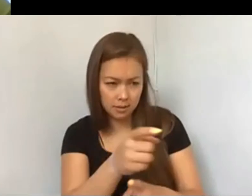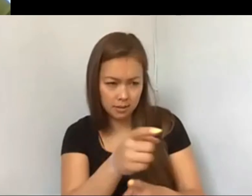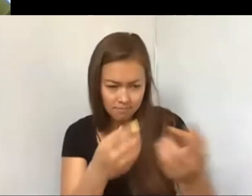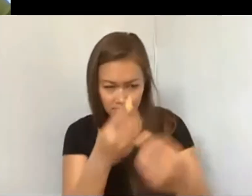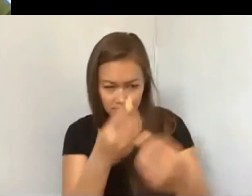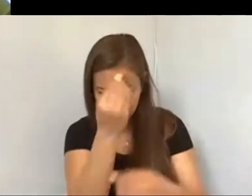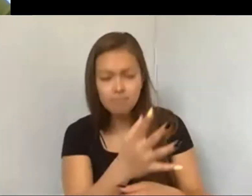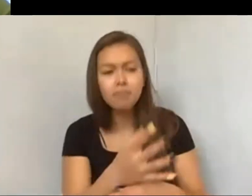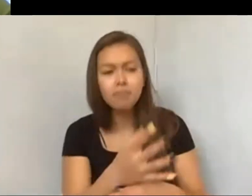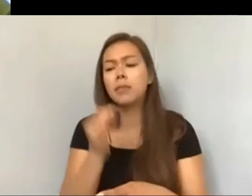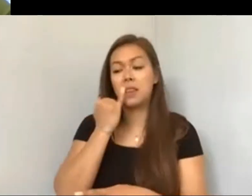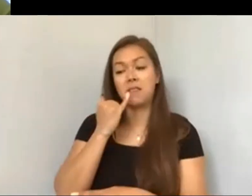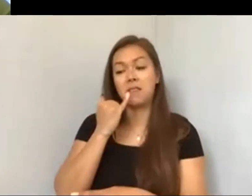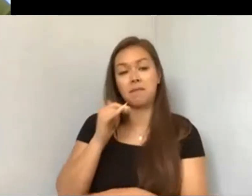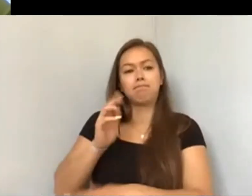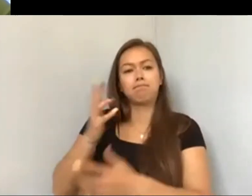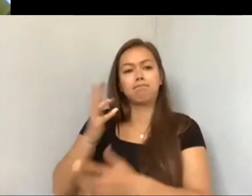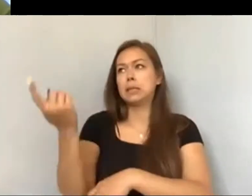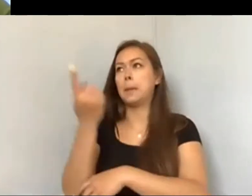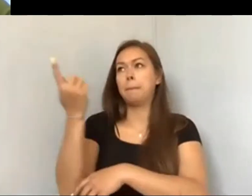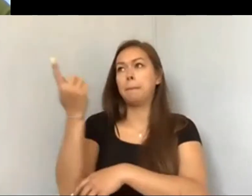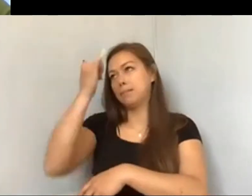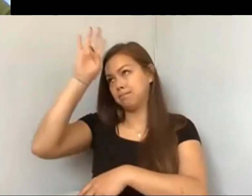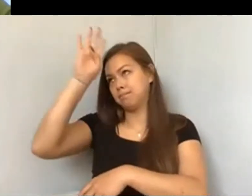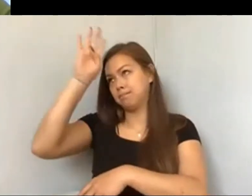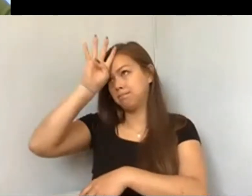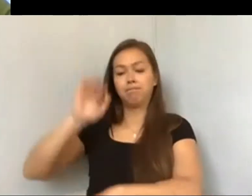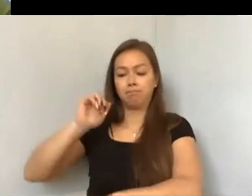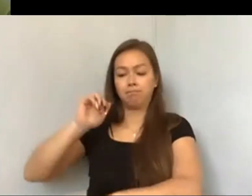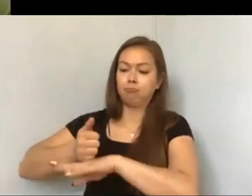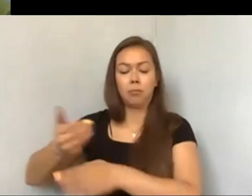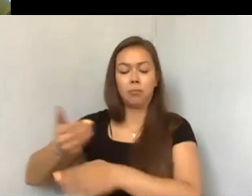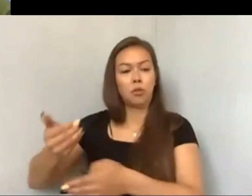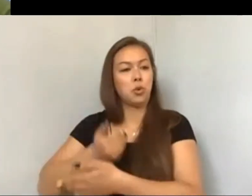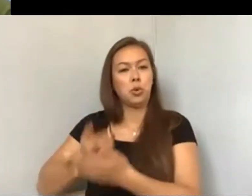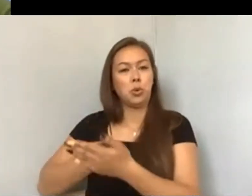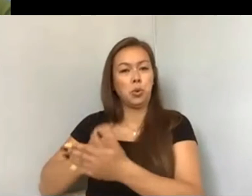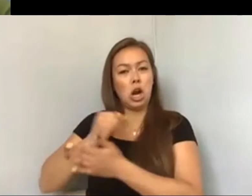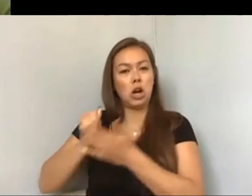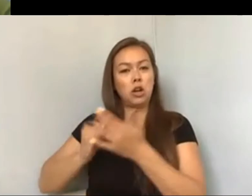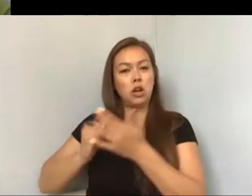arts organization and the tools that they should prioritize as essential tools?